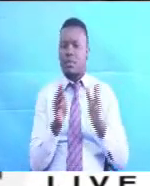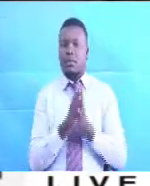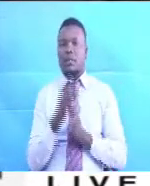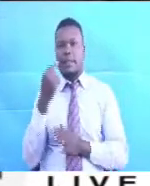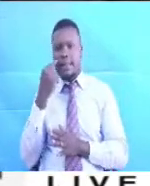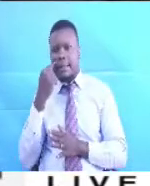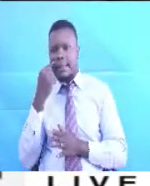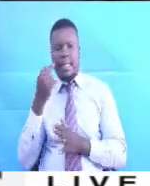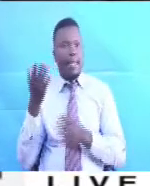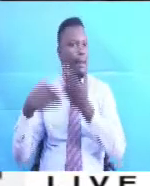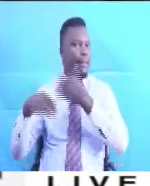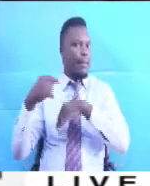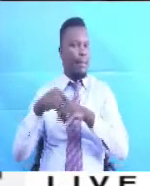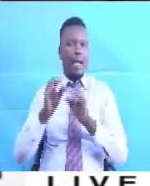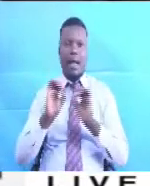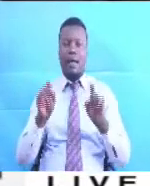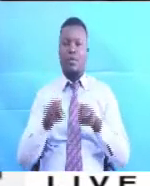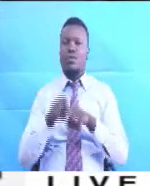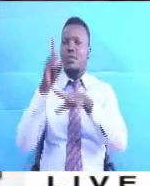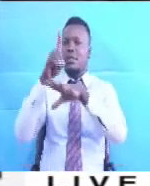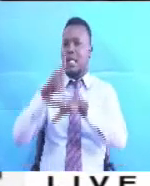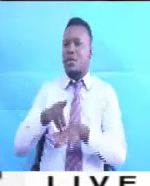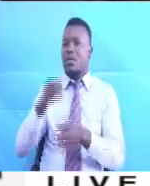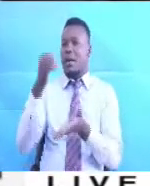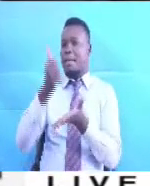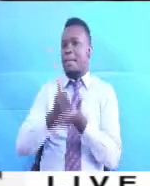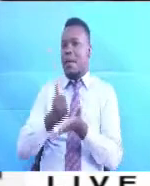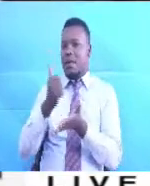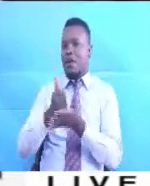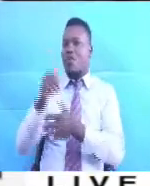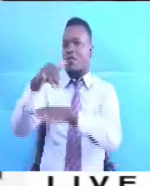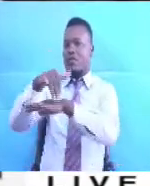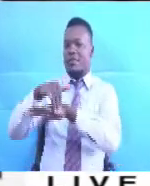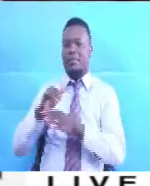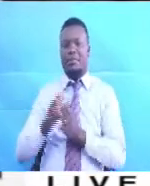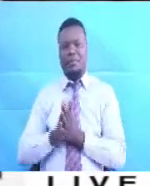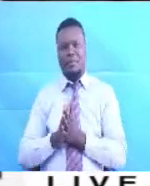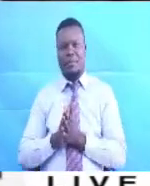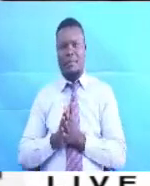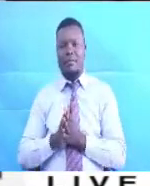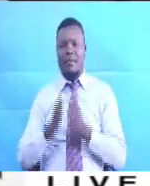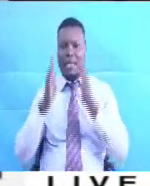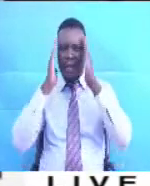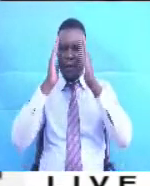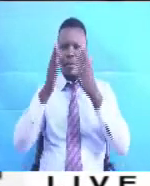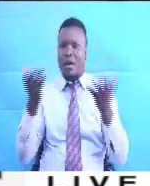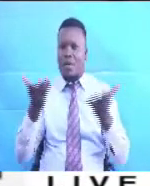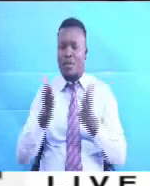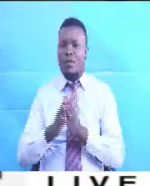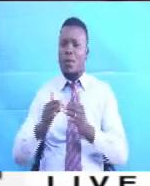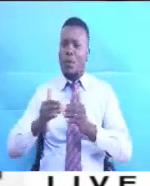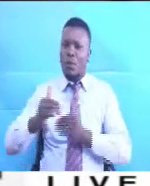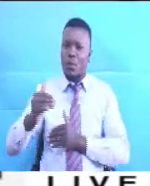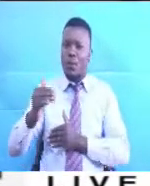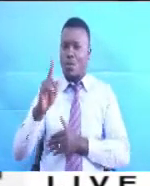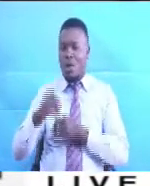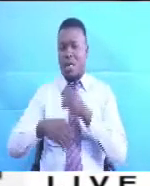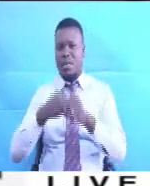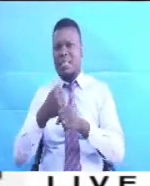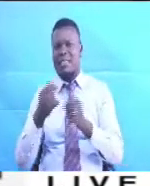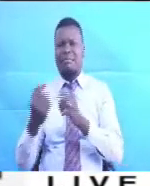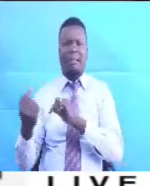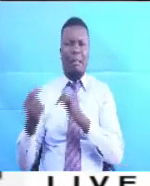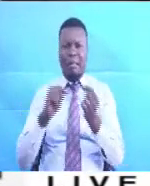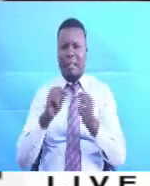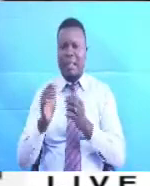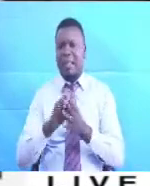than previously thought, according to the Bank of England. The slump is now expected to last just over a year, rather than